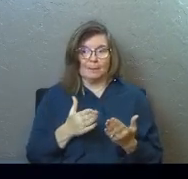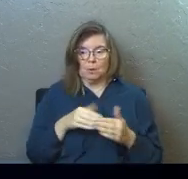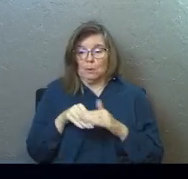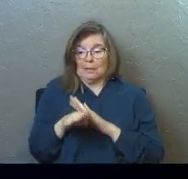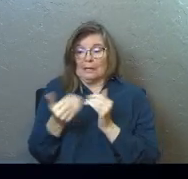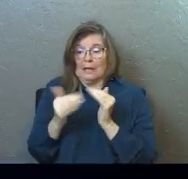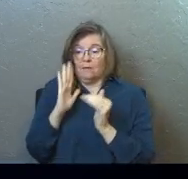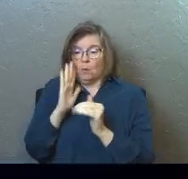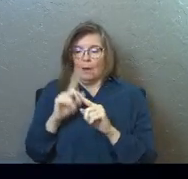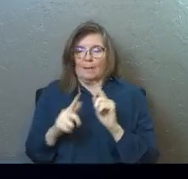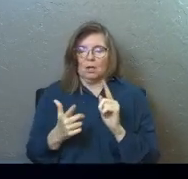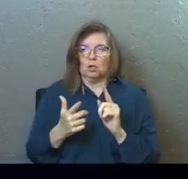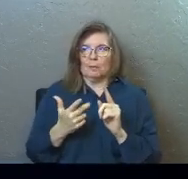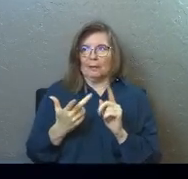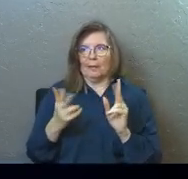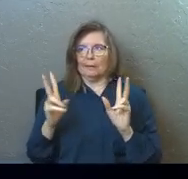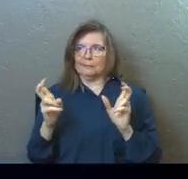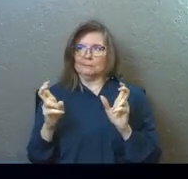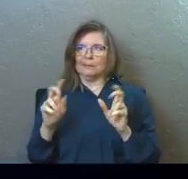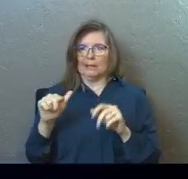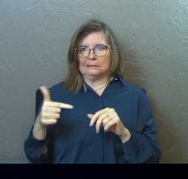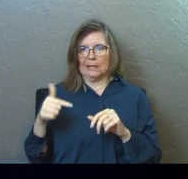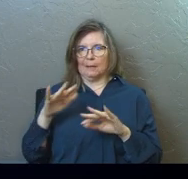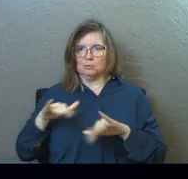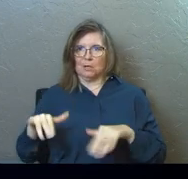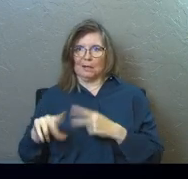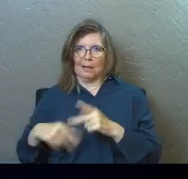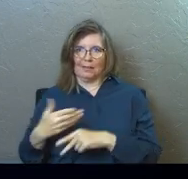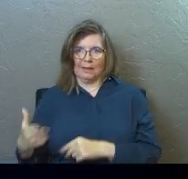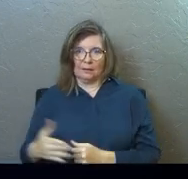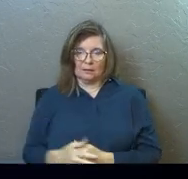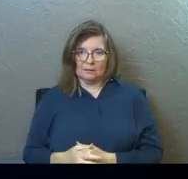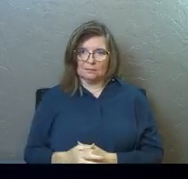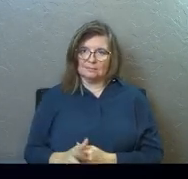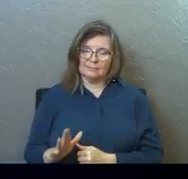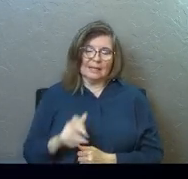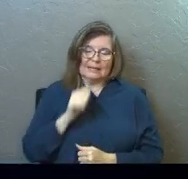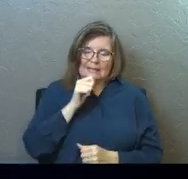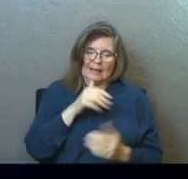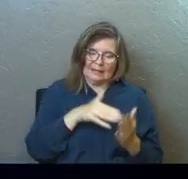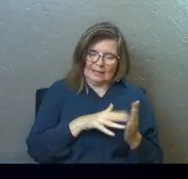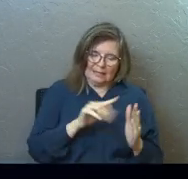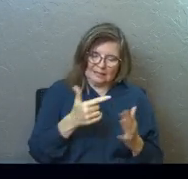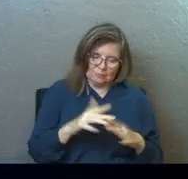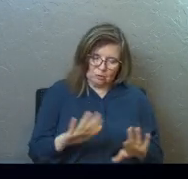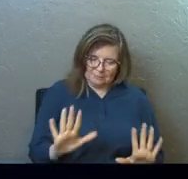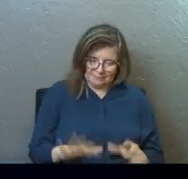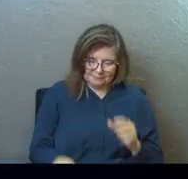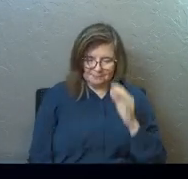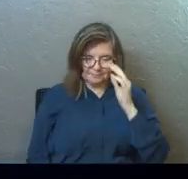squeak into heaven, but you're going to be kind of a, you know, stepchild kind of a thing. Nothing against stepchildren.